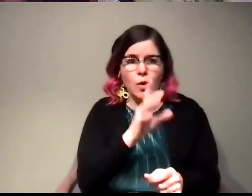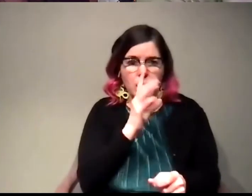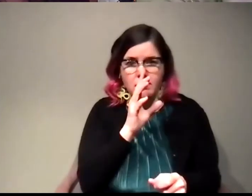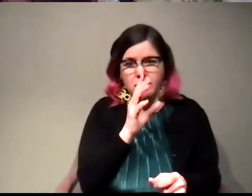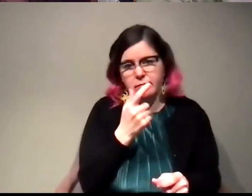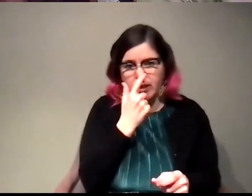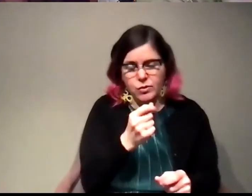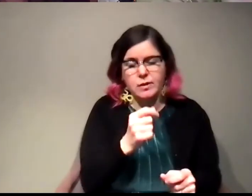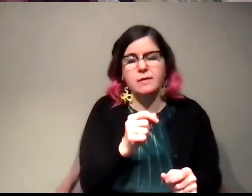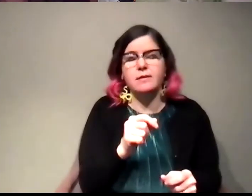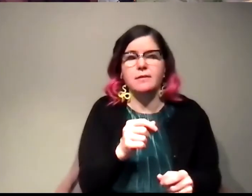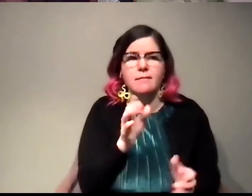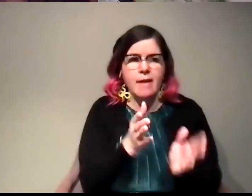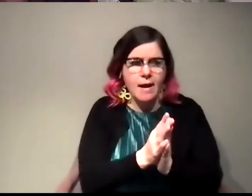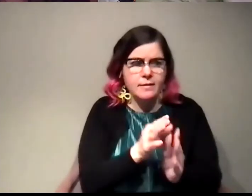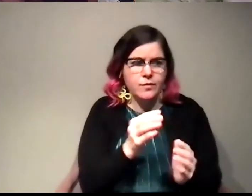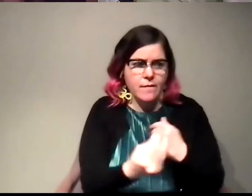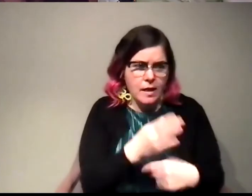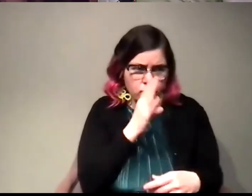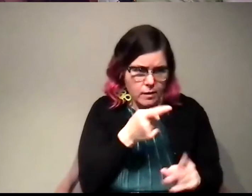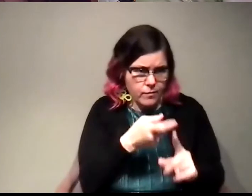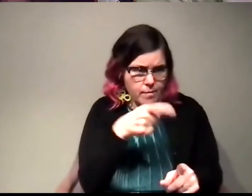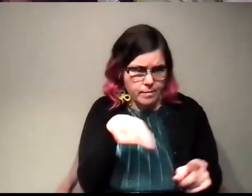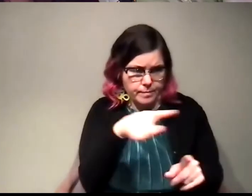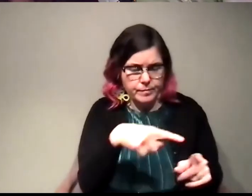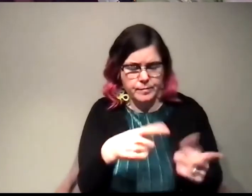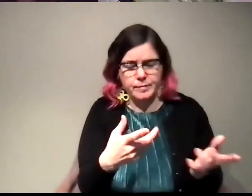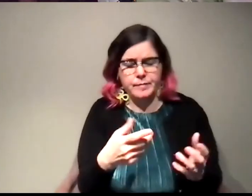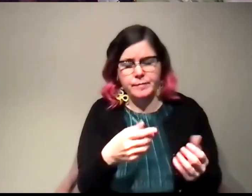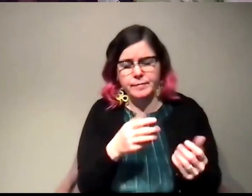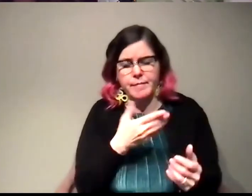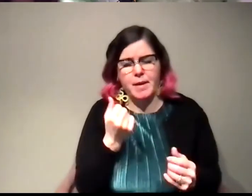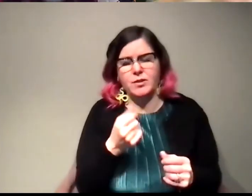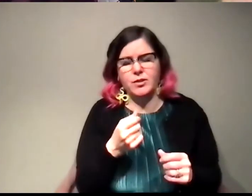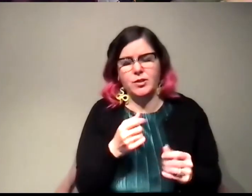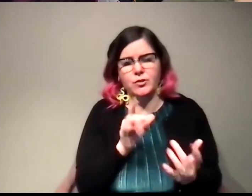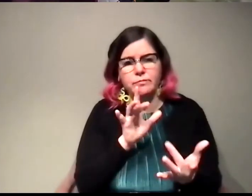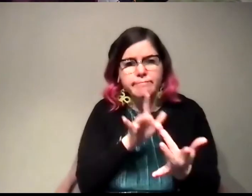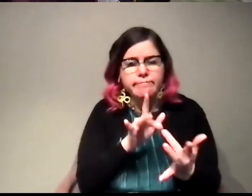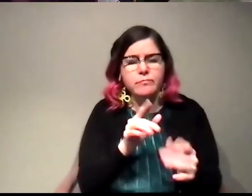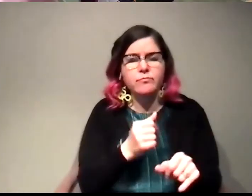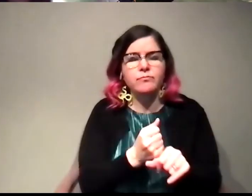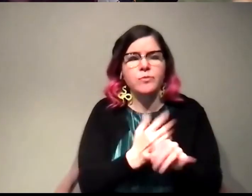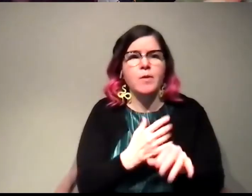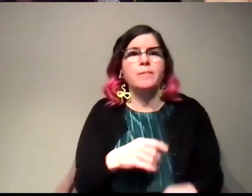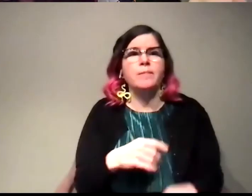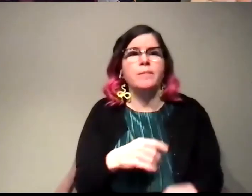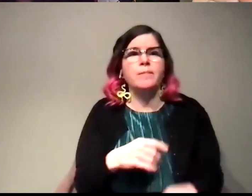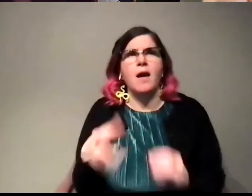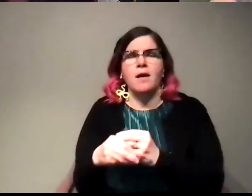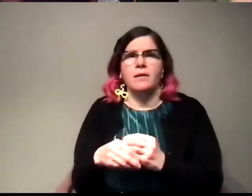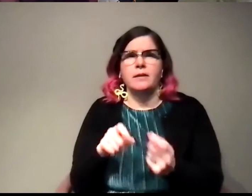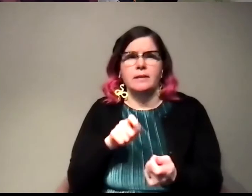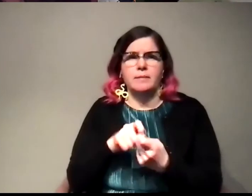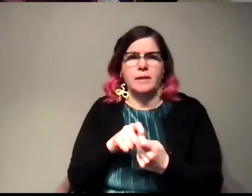getting advice directly from people who do what you want to do is probably the best way to engage remotely. For sure. I'll also add to that. So this is specifically